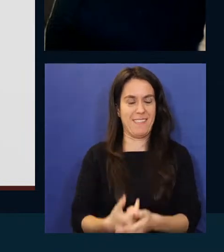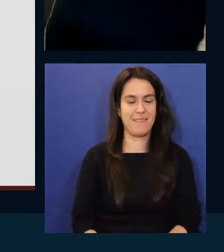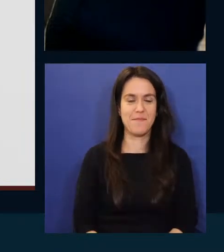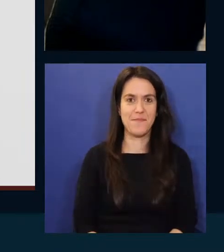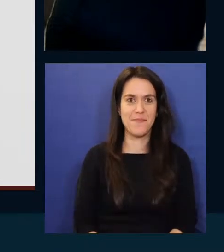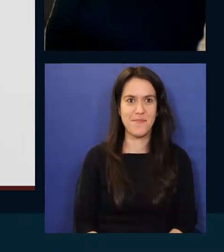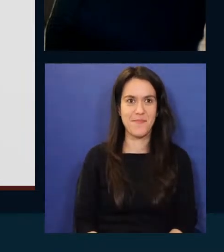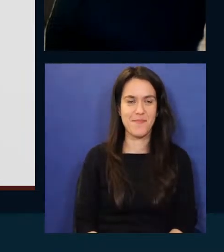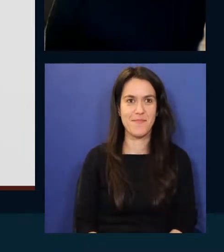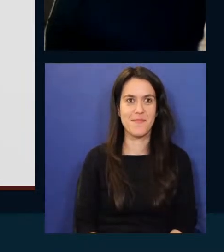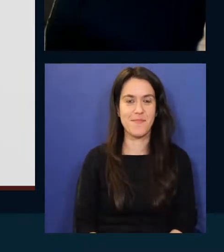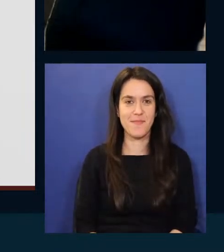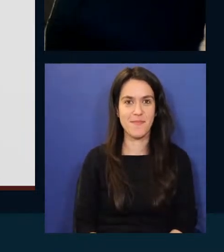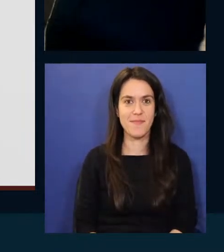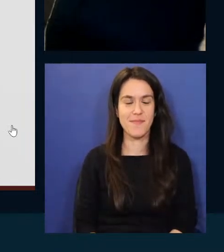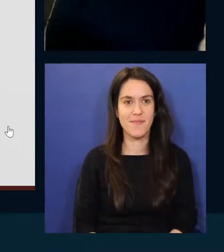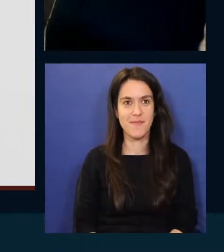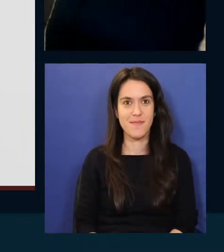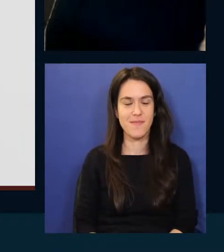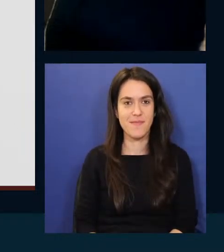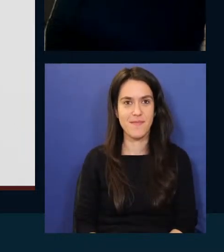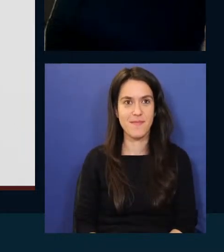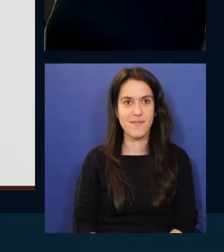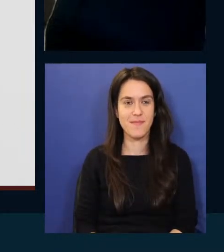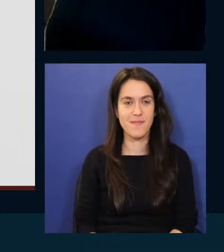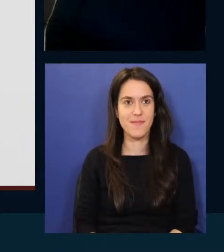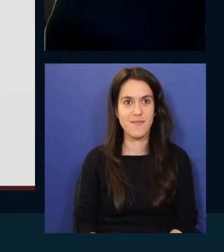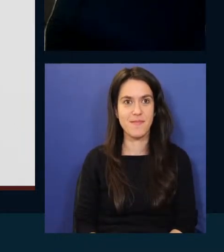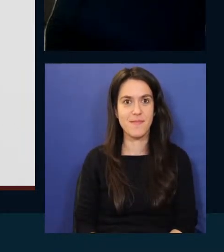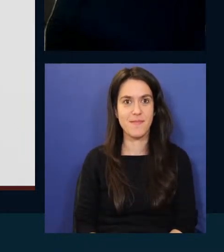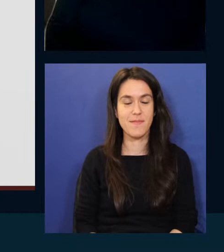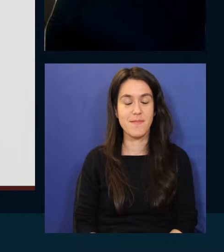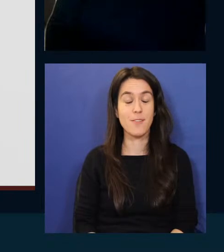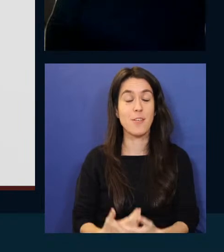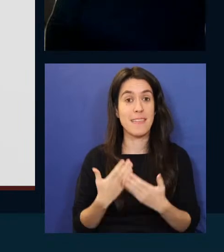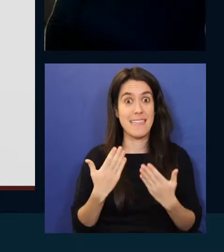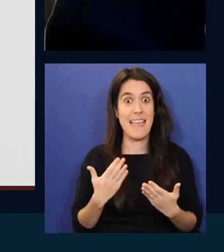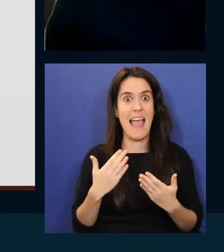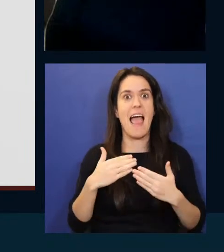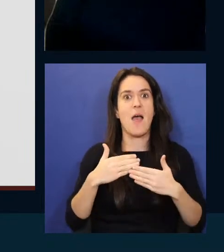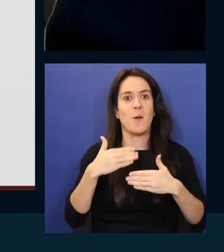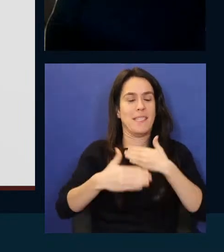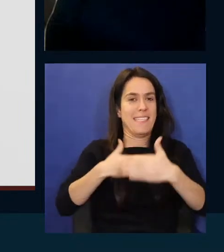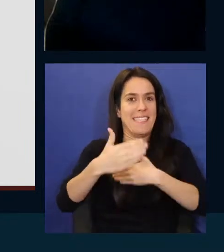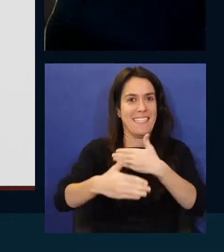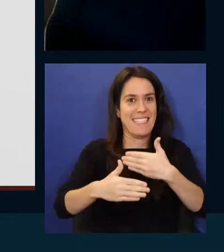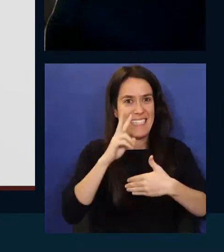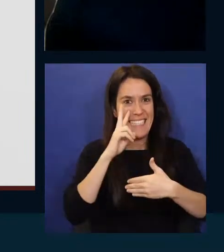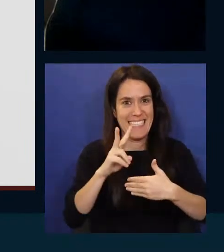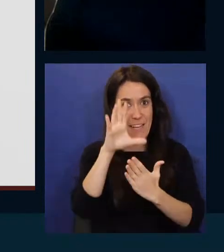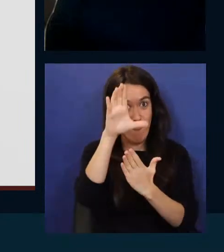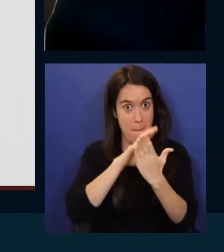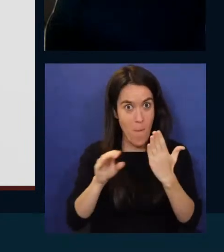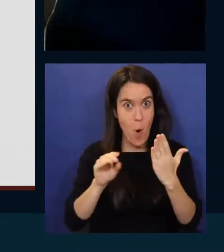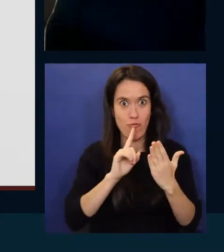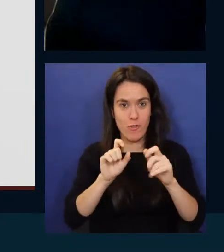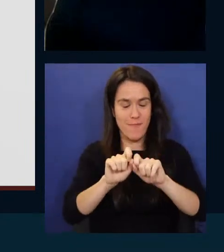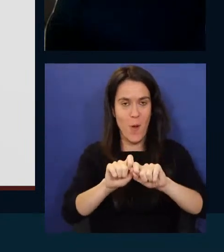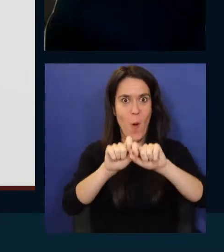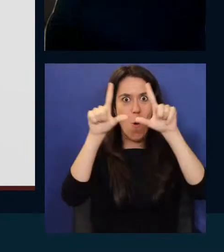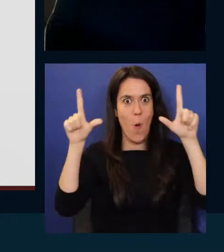So let's just jump over into the actual report here.